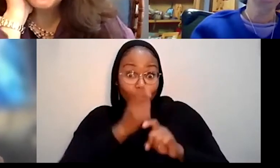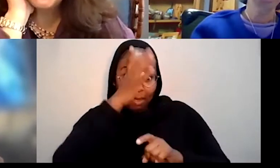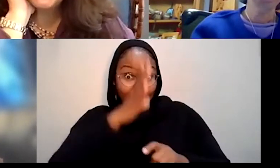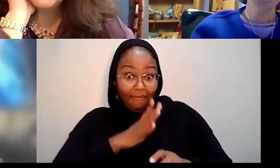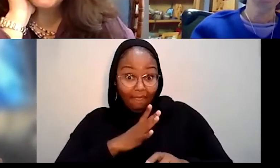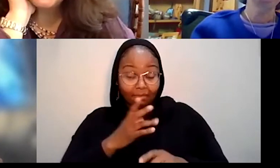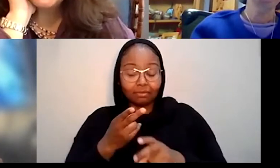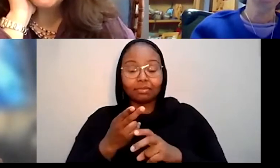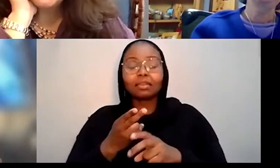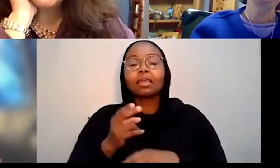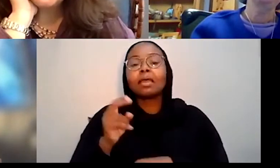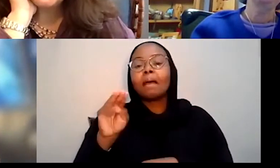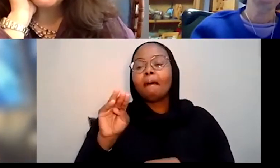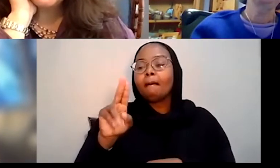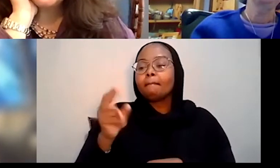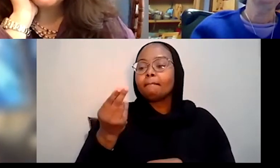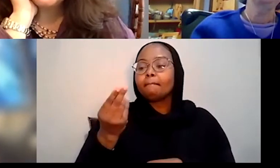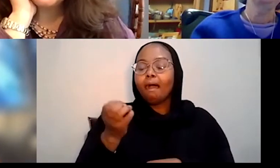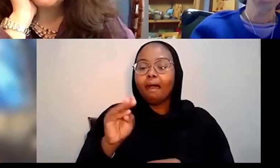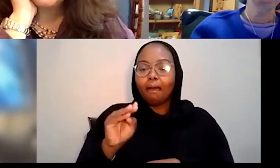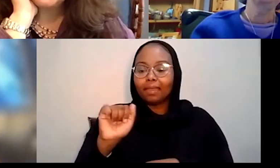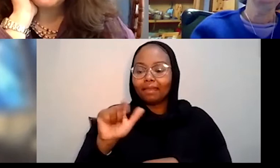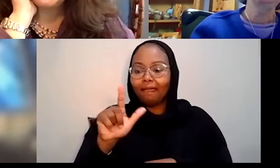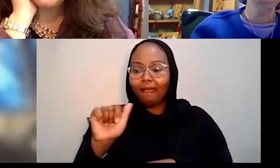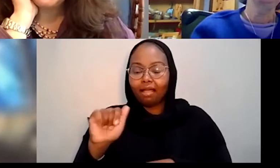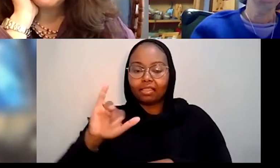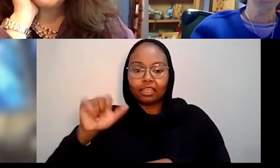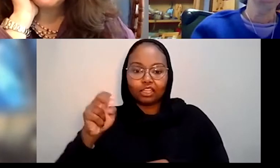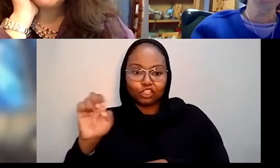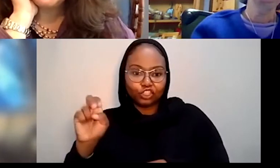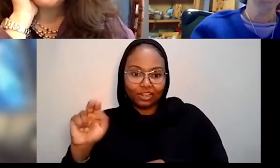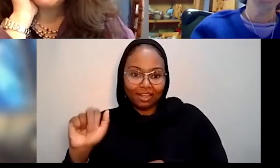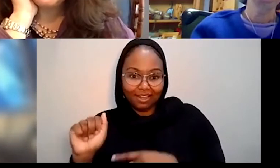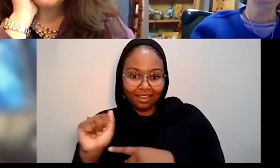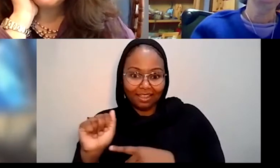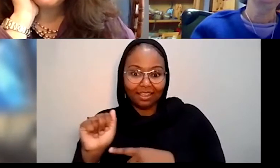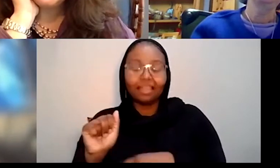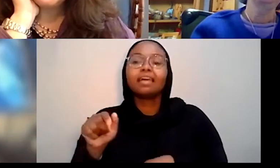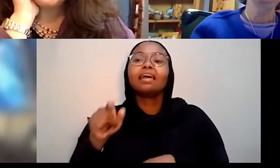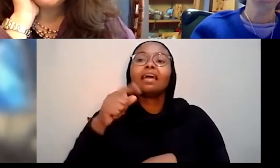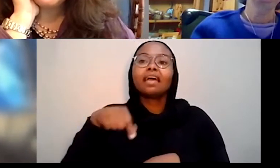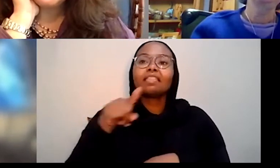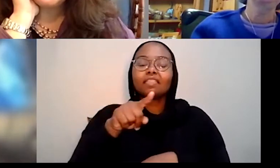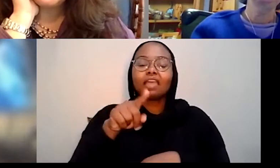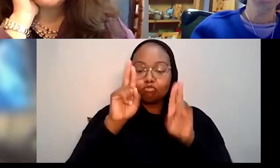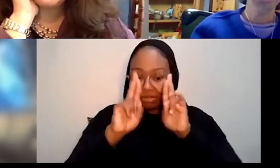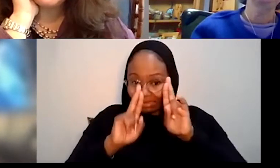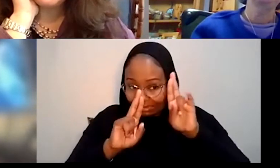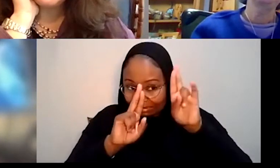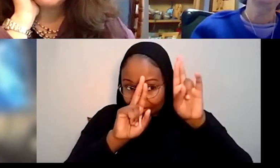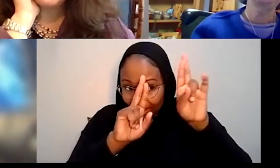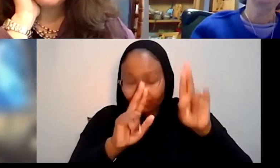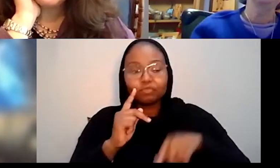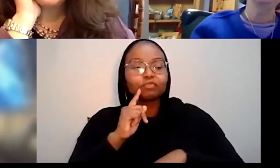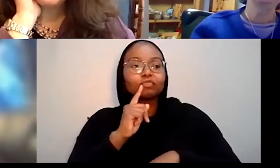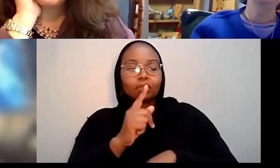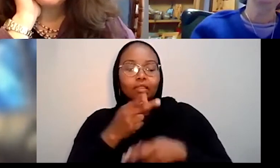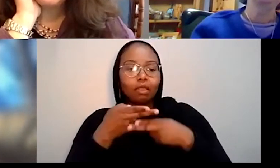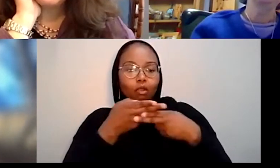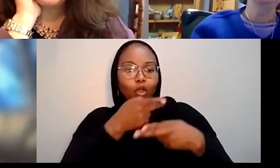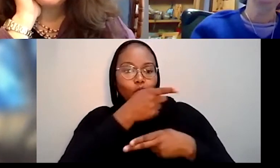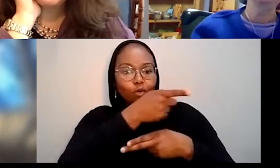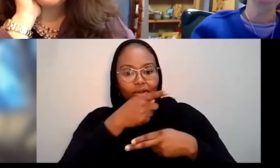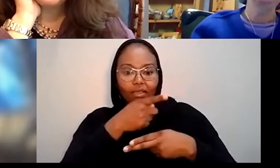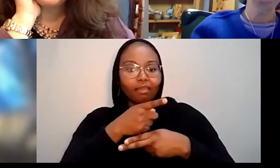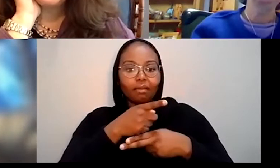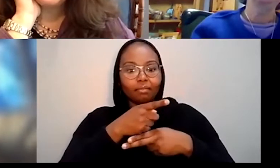is Muhammad Ali Jinnah, and he's respectfully referred to as the Qaid-e-Azam, the founding father of Pakistan.